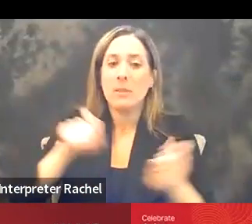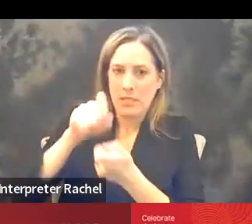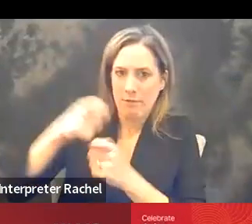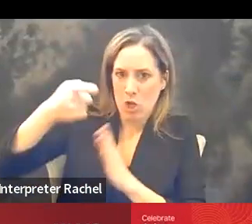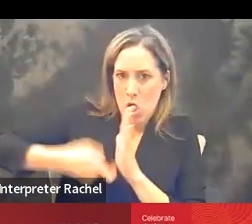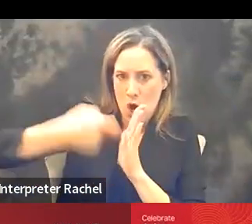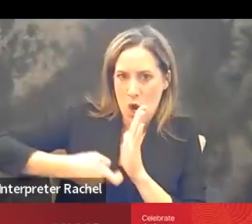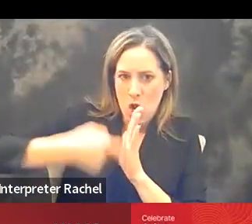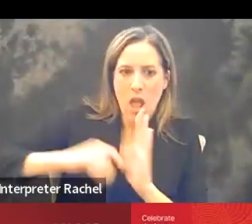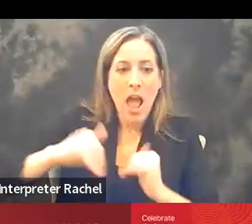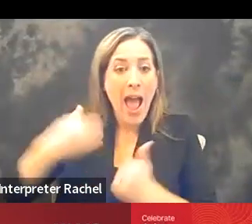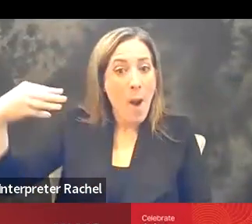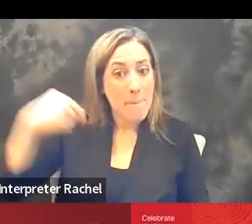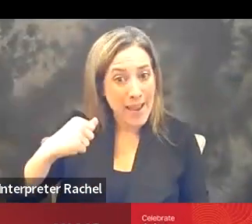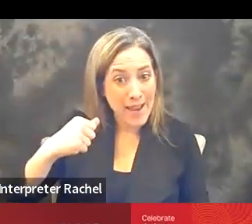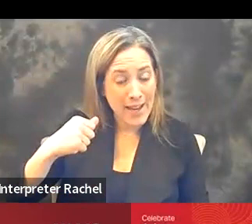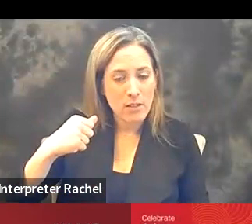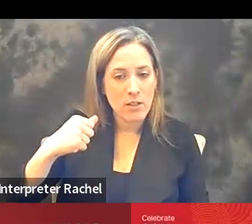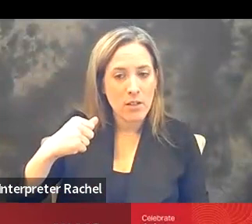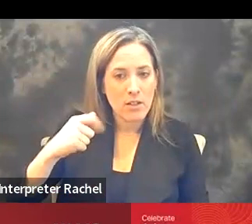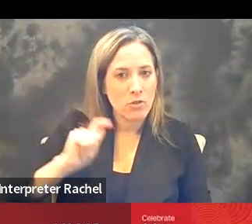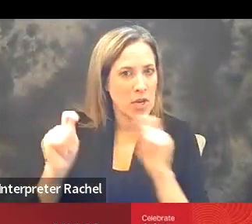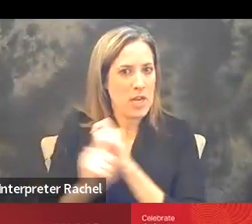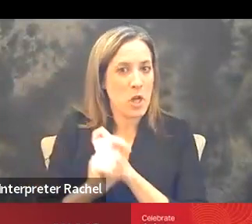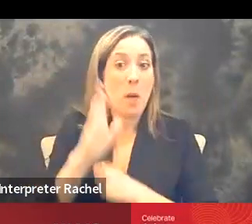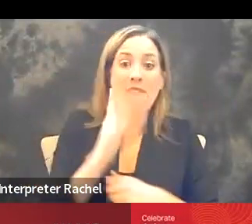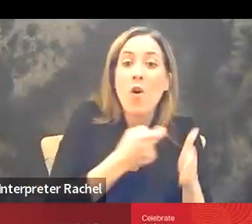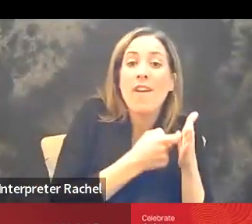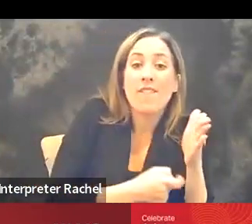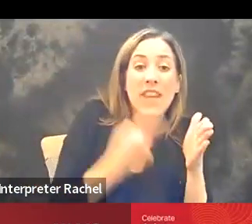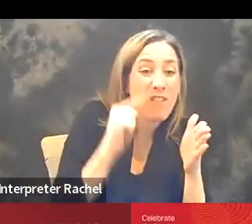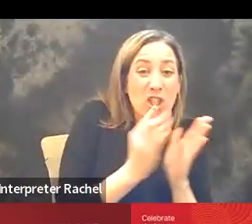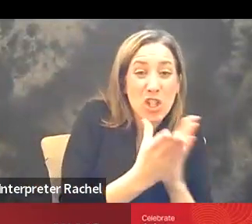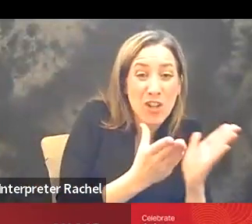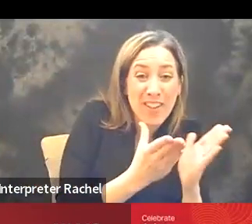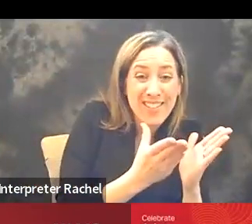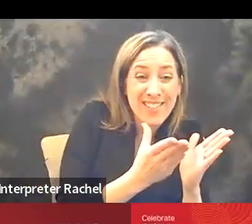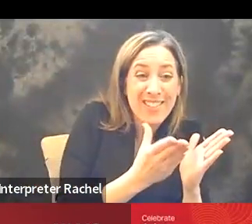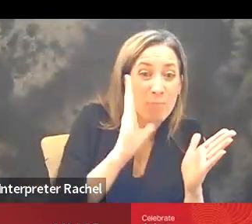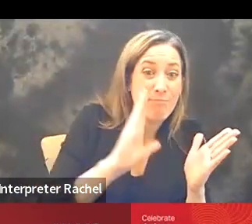way we get paid for healthcare is changing. It's not fee for service as much anymore as it is,